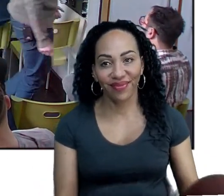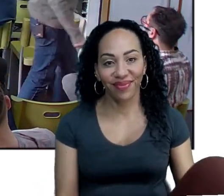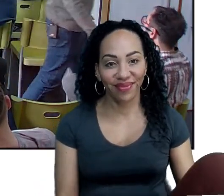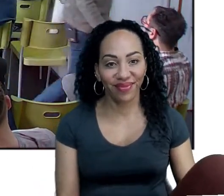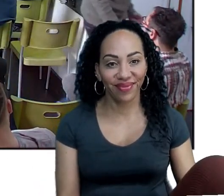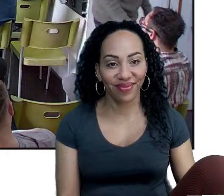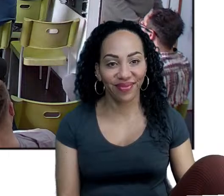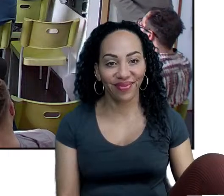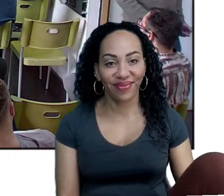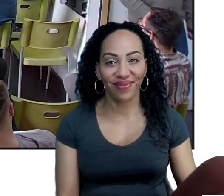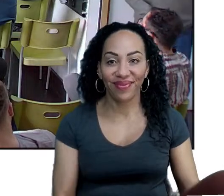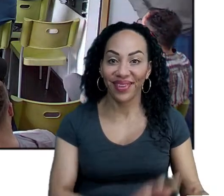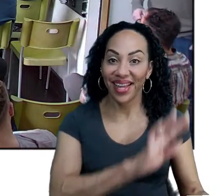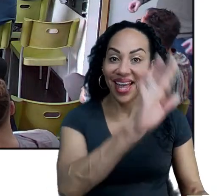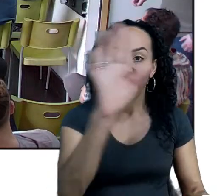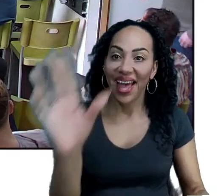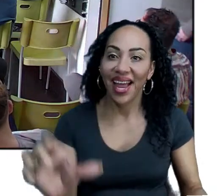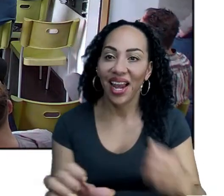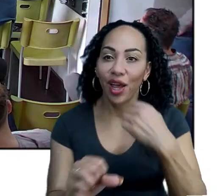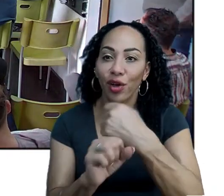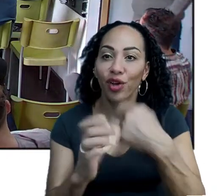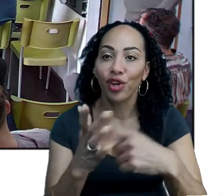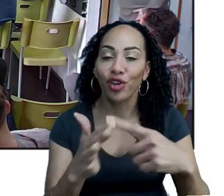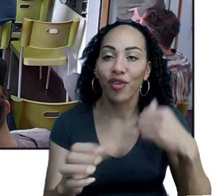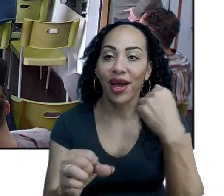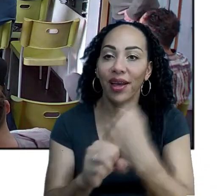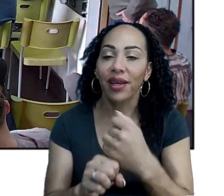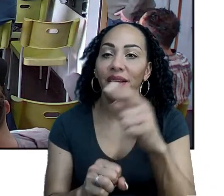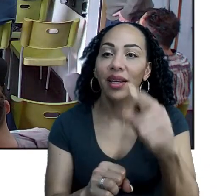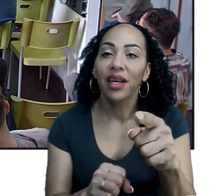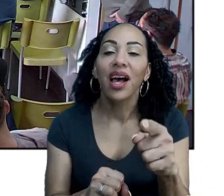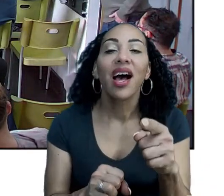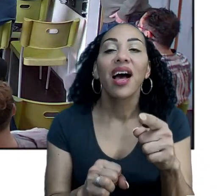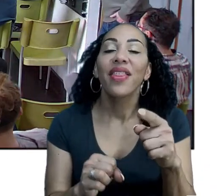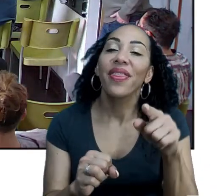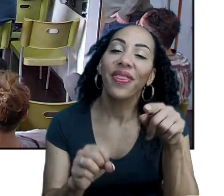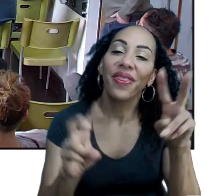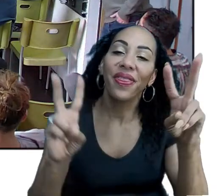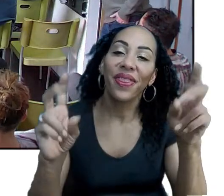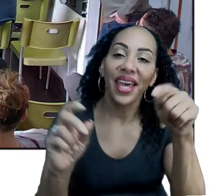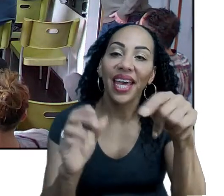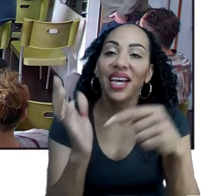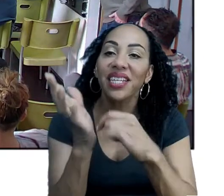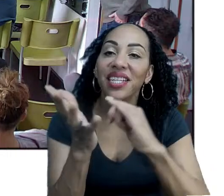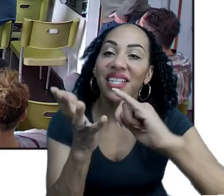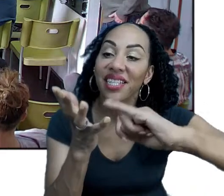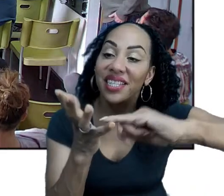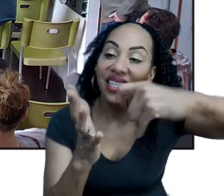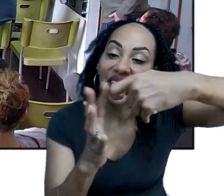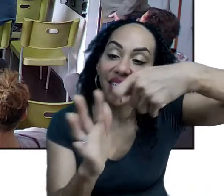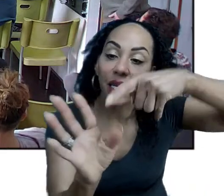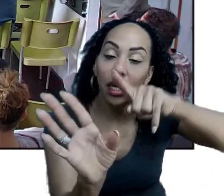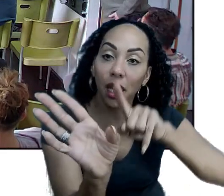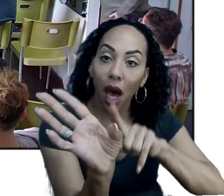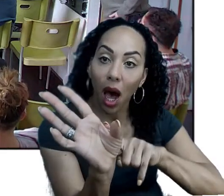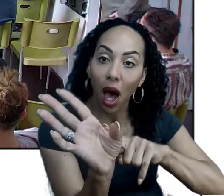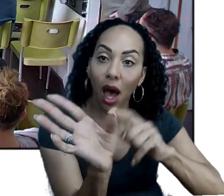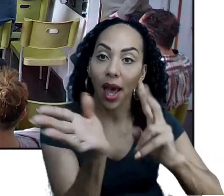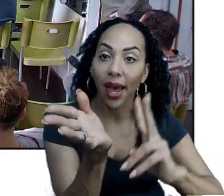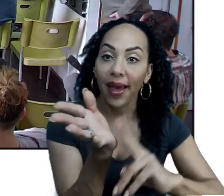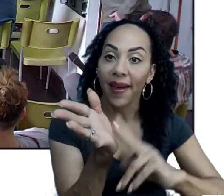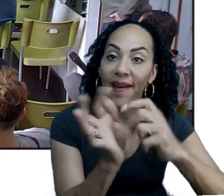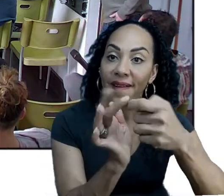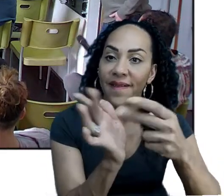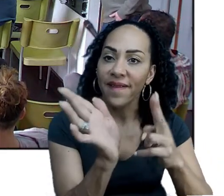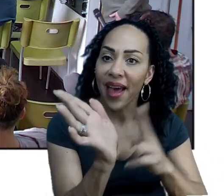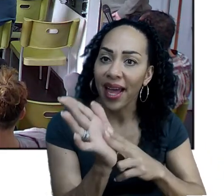Hi, Greg. Hi. Is the Sky Vane a permanent installation somewhere? How and where would someone see it in action? Good question. Yes, no, it's